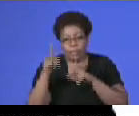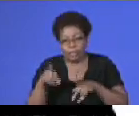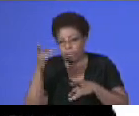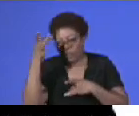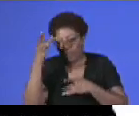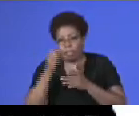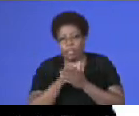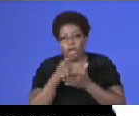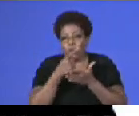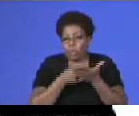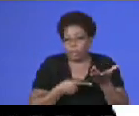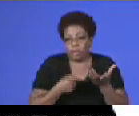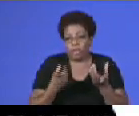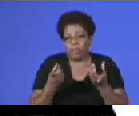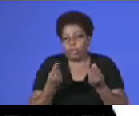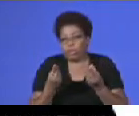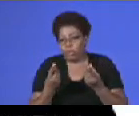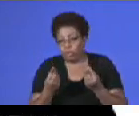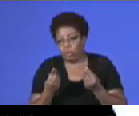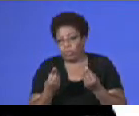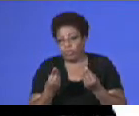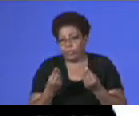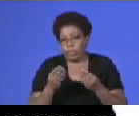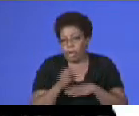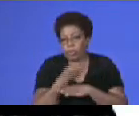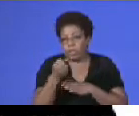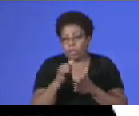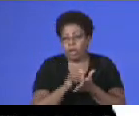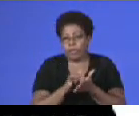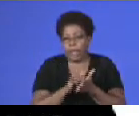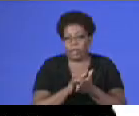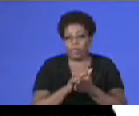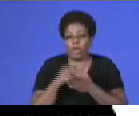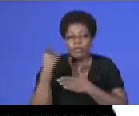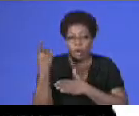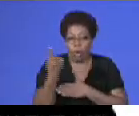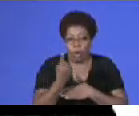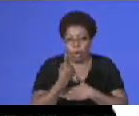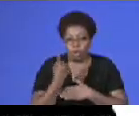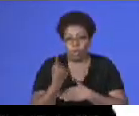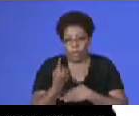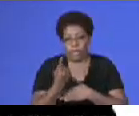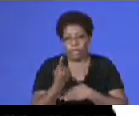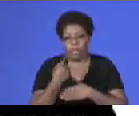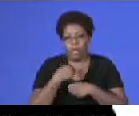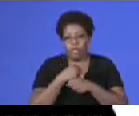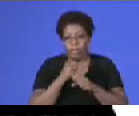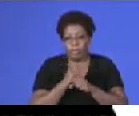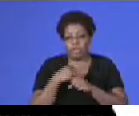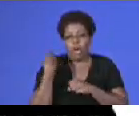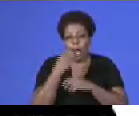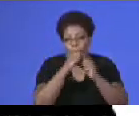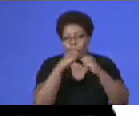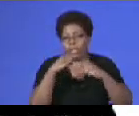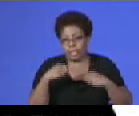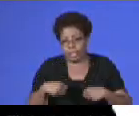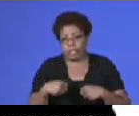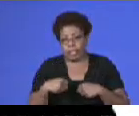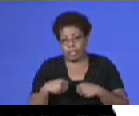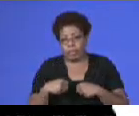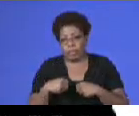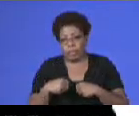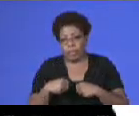have the capacity to deal with it? Because we must always ensure that our health system